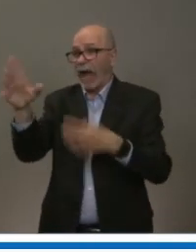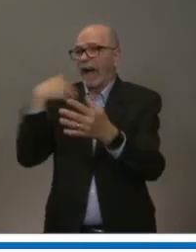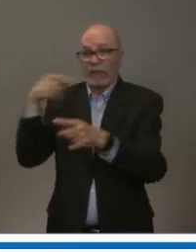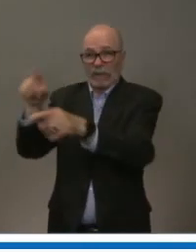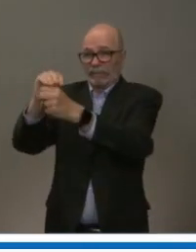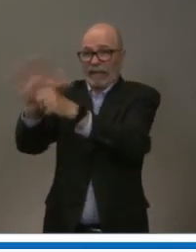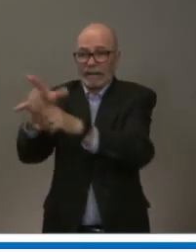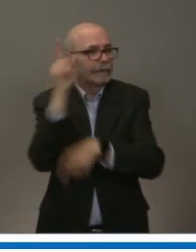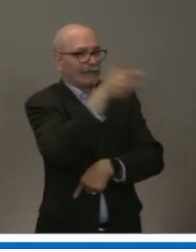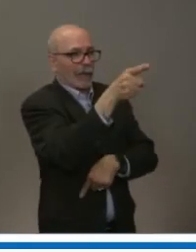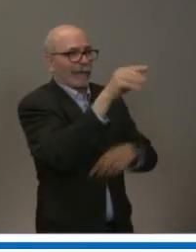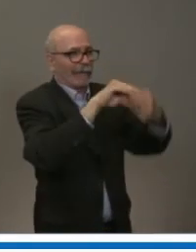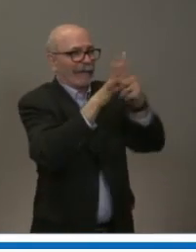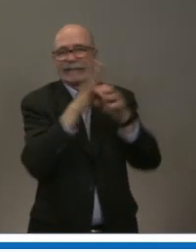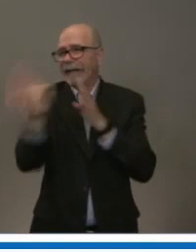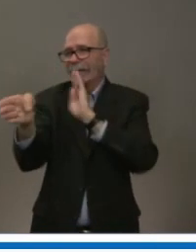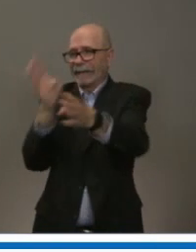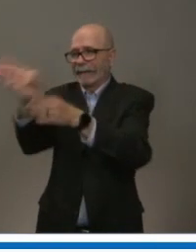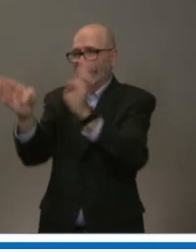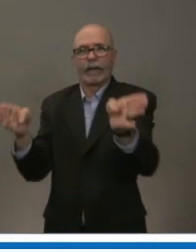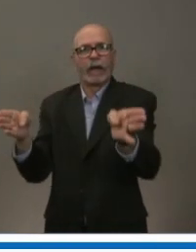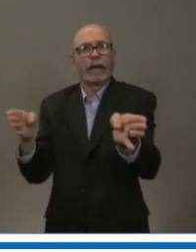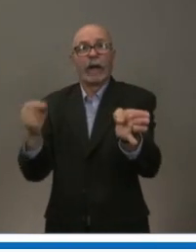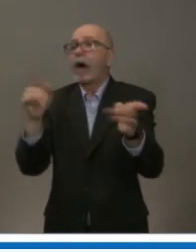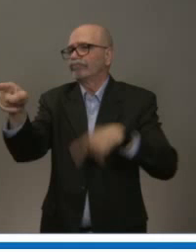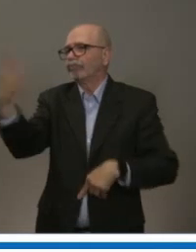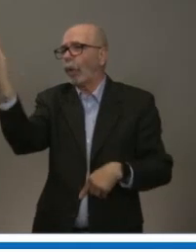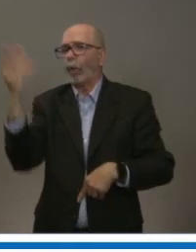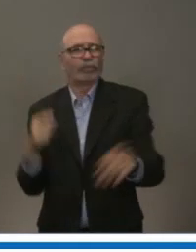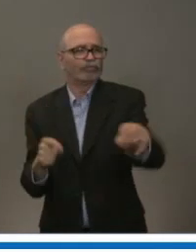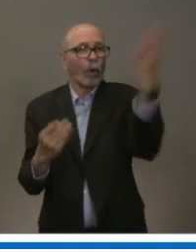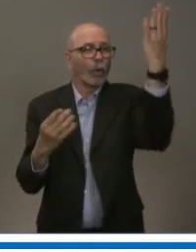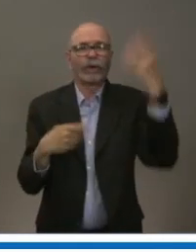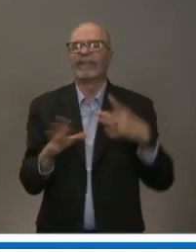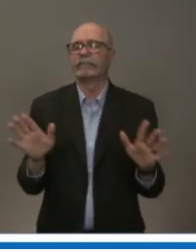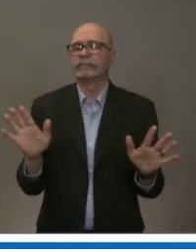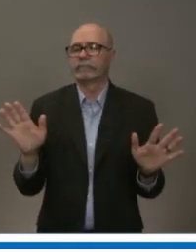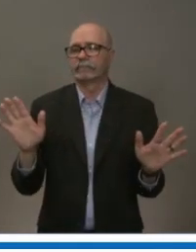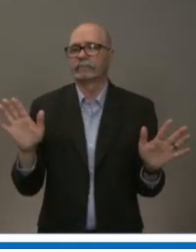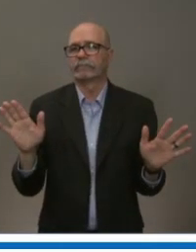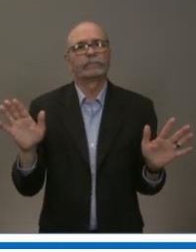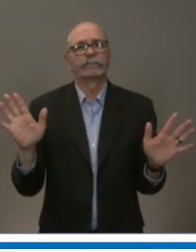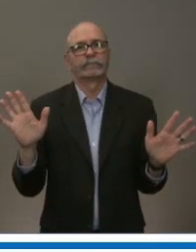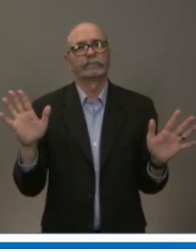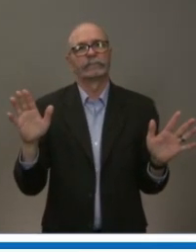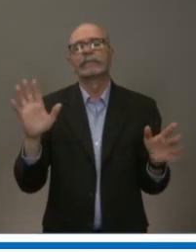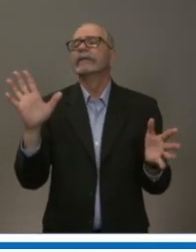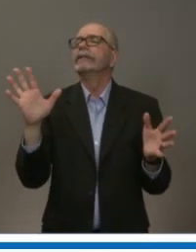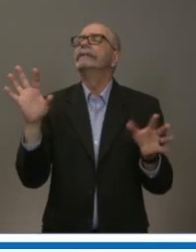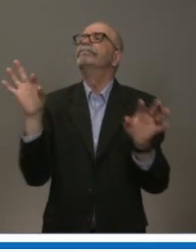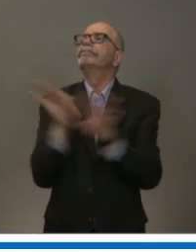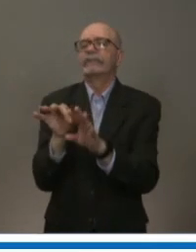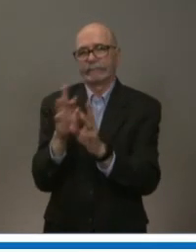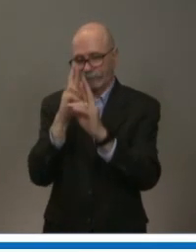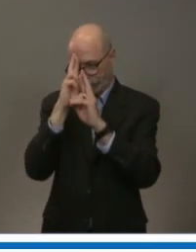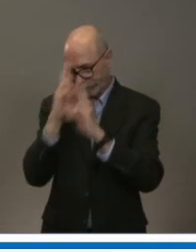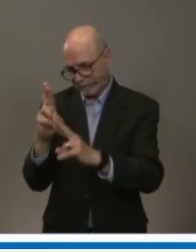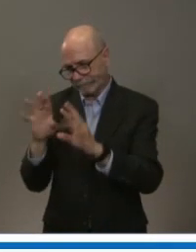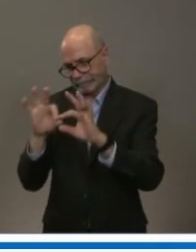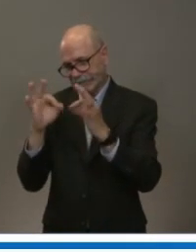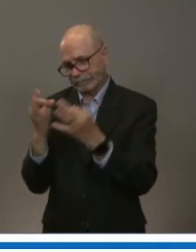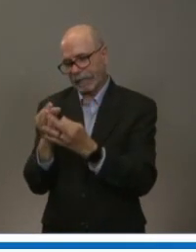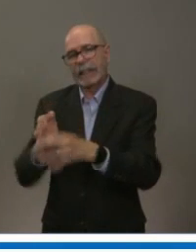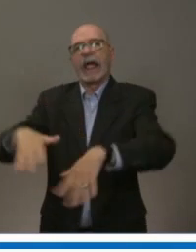have died of COVID-19 circulating around. We need to respect families that are dealing with difficult information